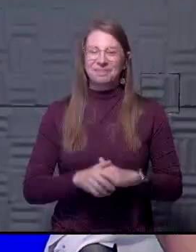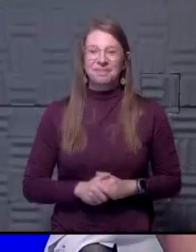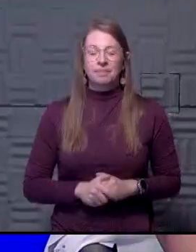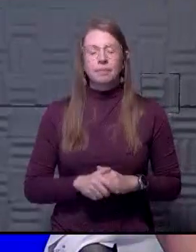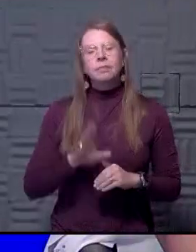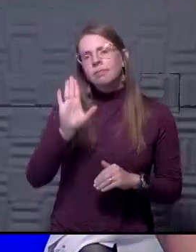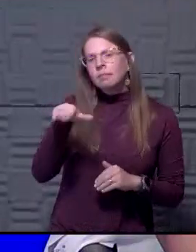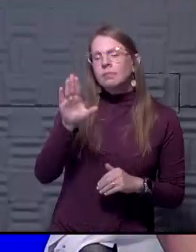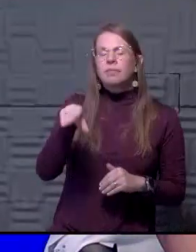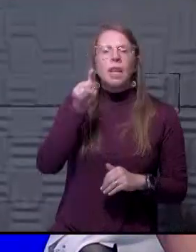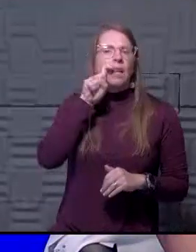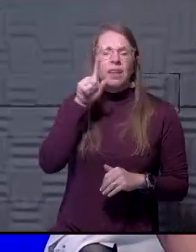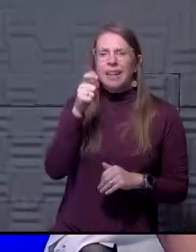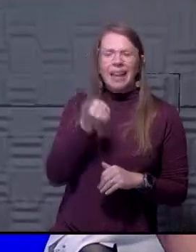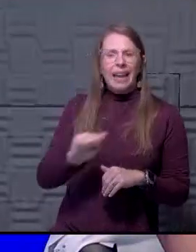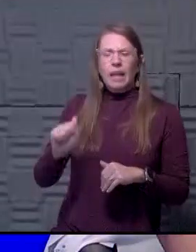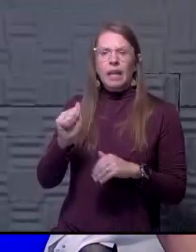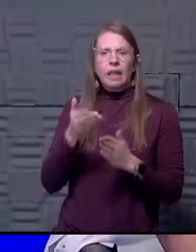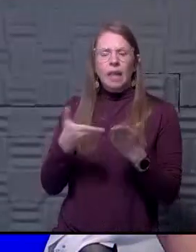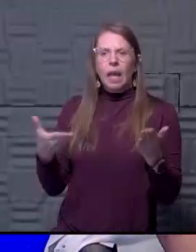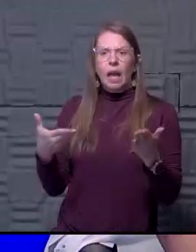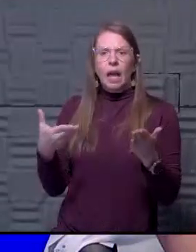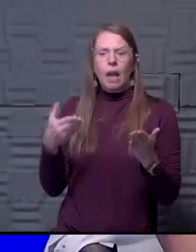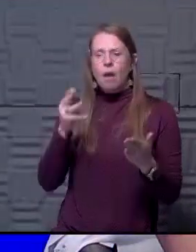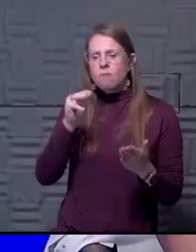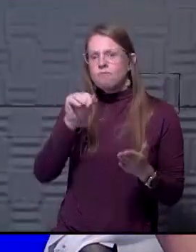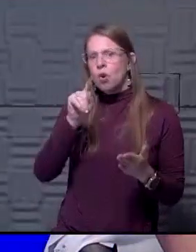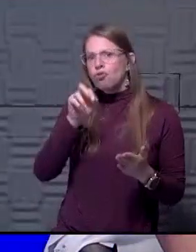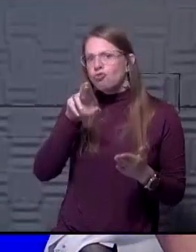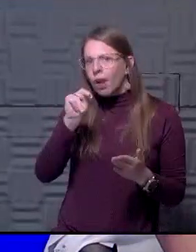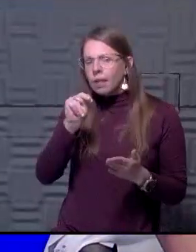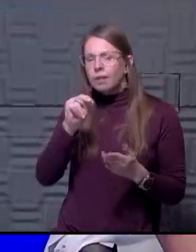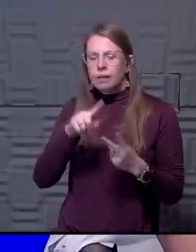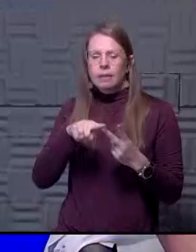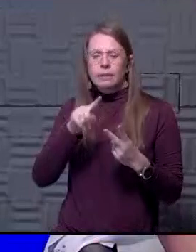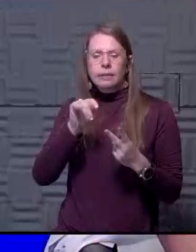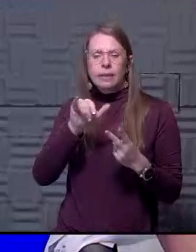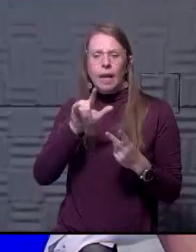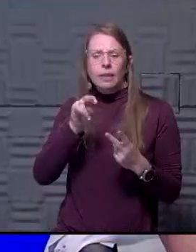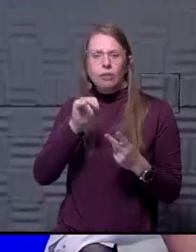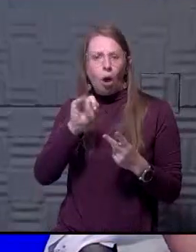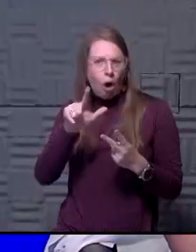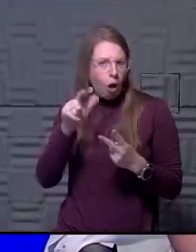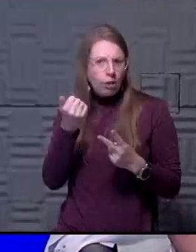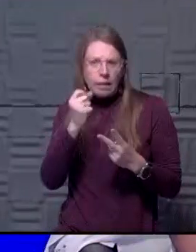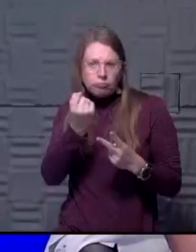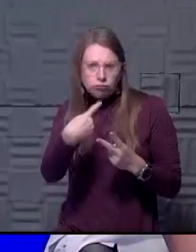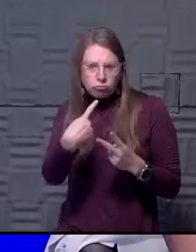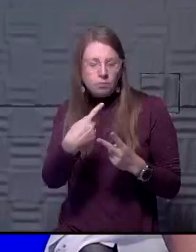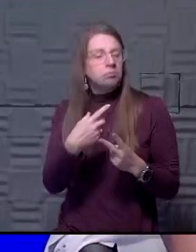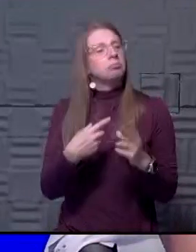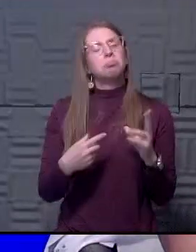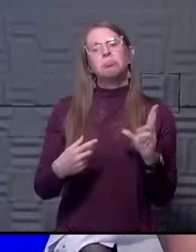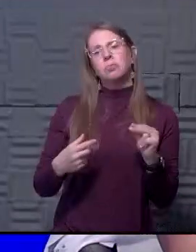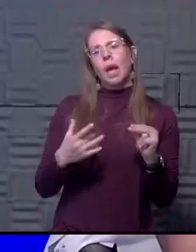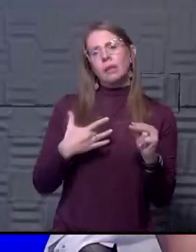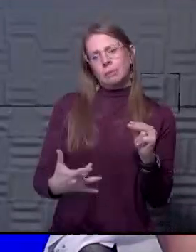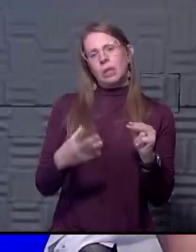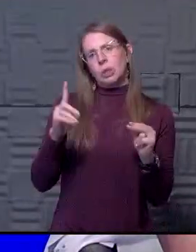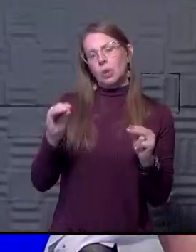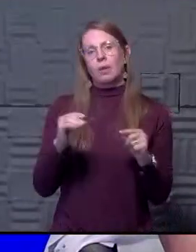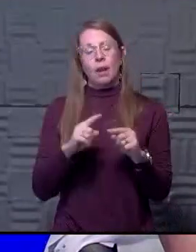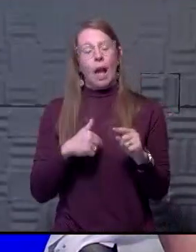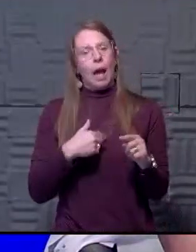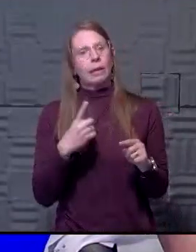And Hawkeye, did you take anything in advance of this shot? A little bit of Motrin or Tylenol or anything? Just I in did case? not. I typically don't. Do you? Okay, so I always do before I get